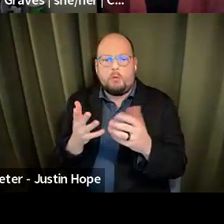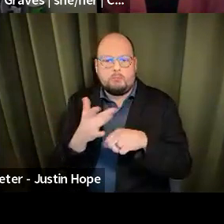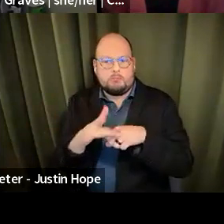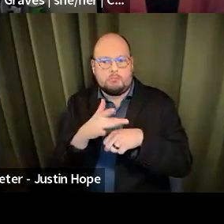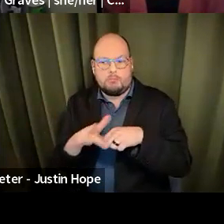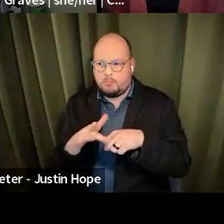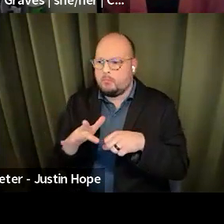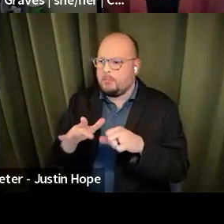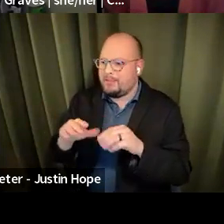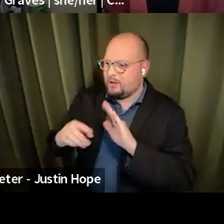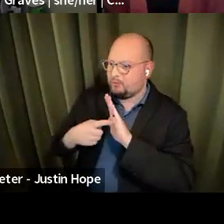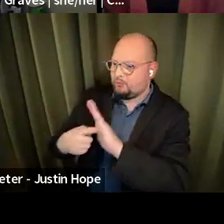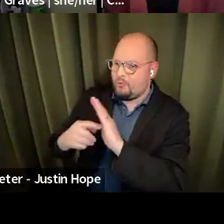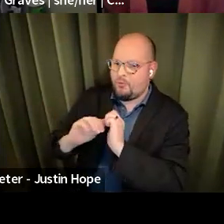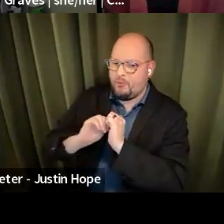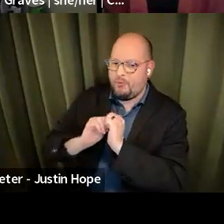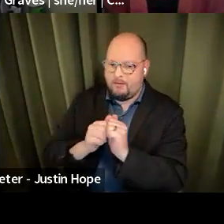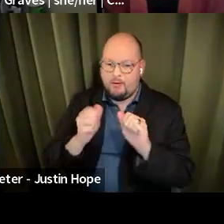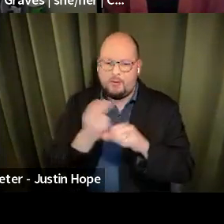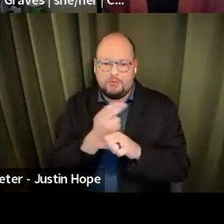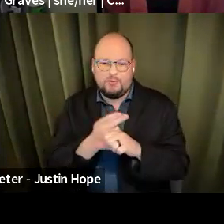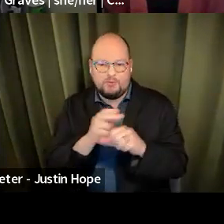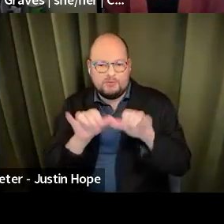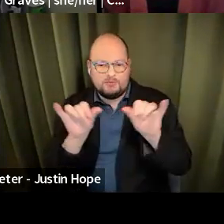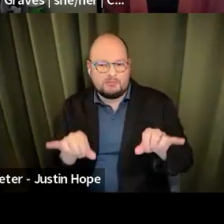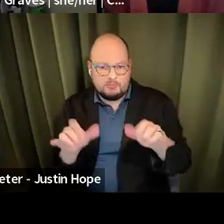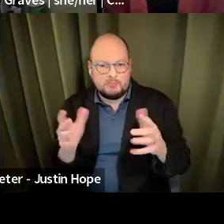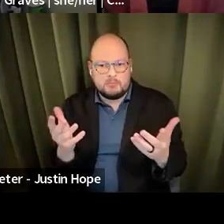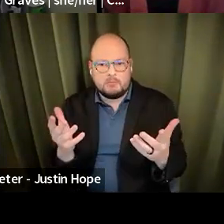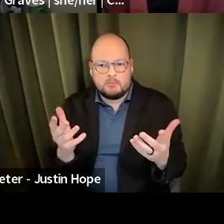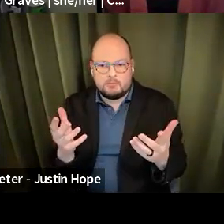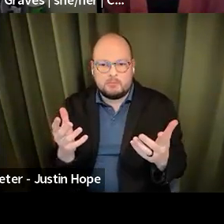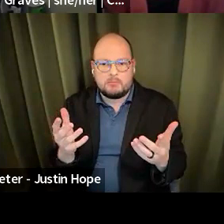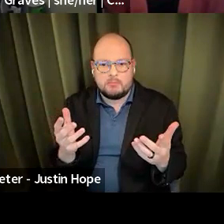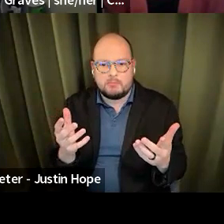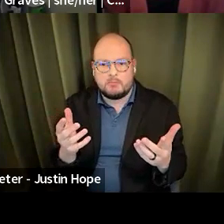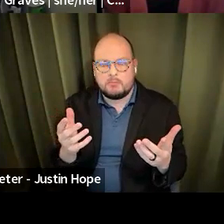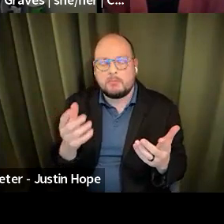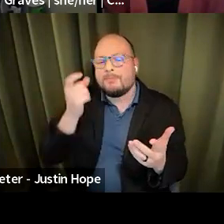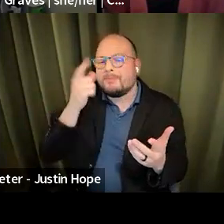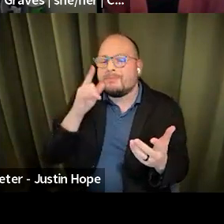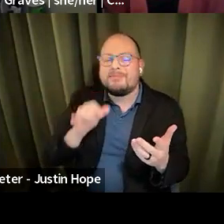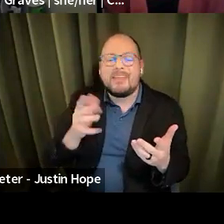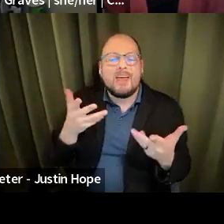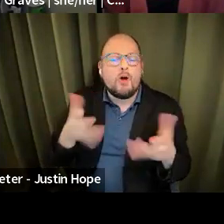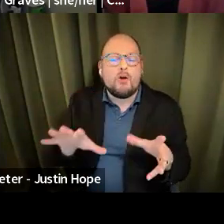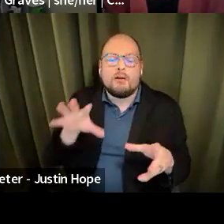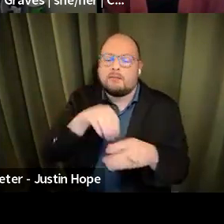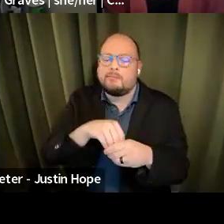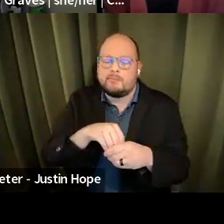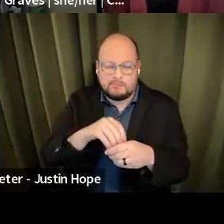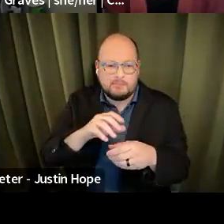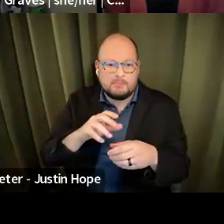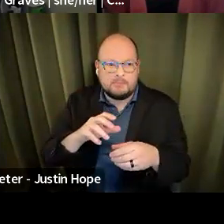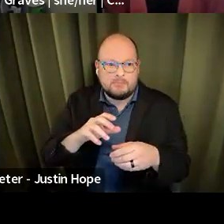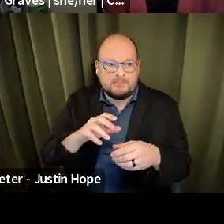the system so that it is part of the whole. So it becomes all of us working